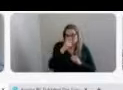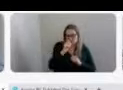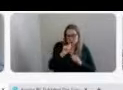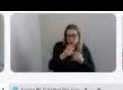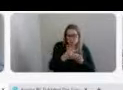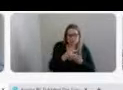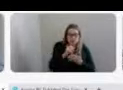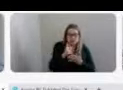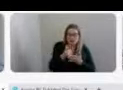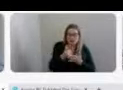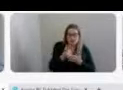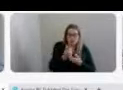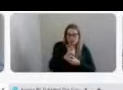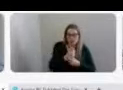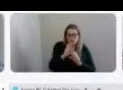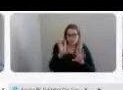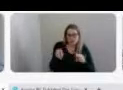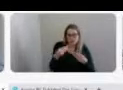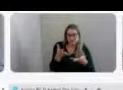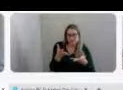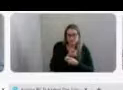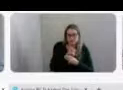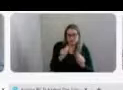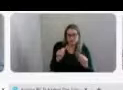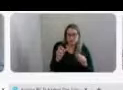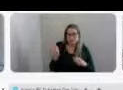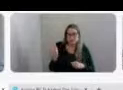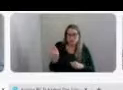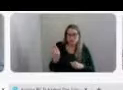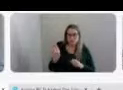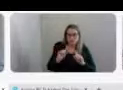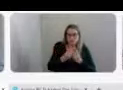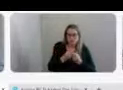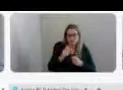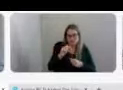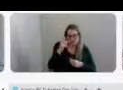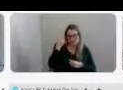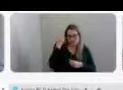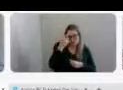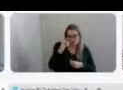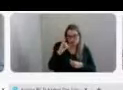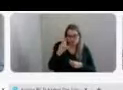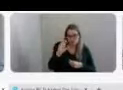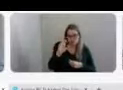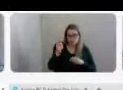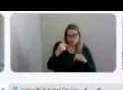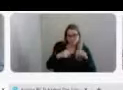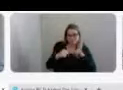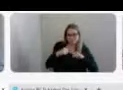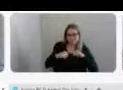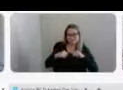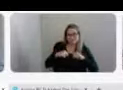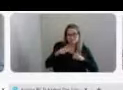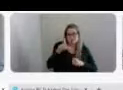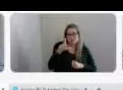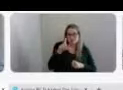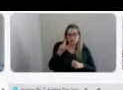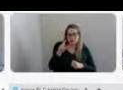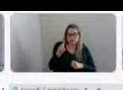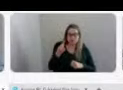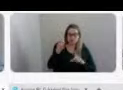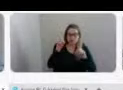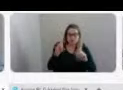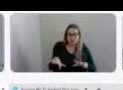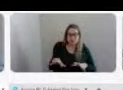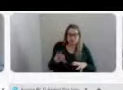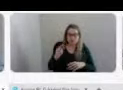create a safe republican district for these reasons the irc should go back to ld test map version